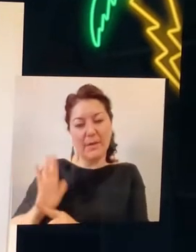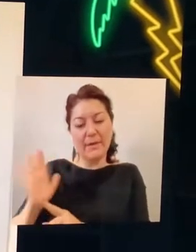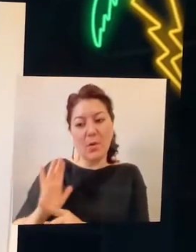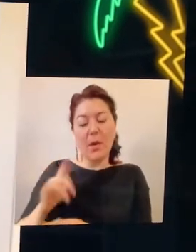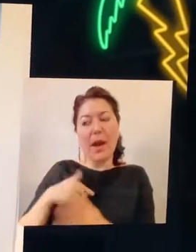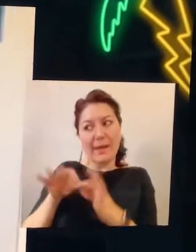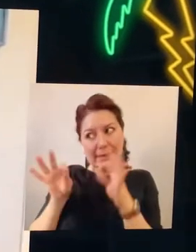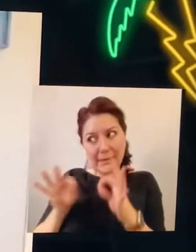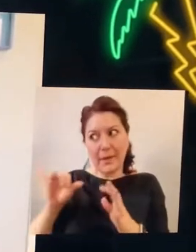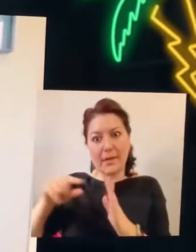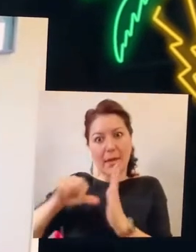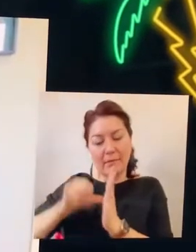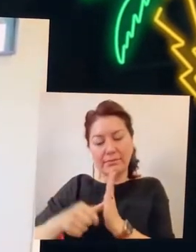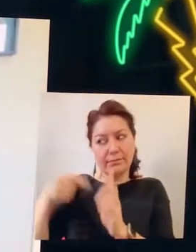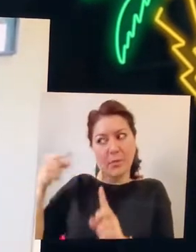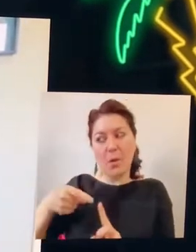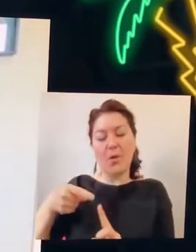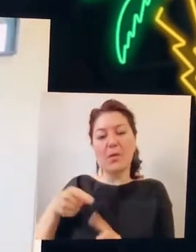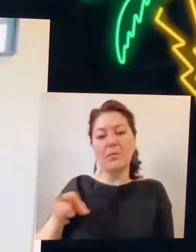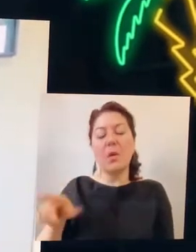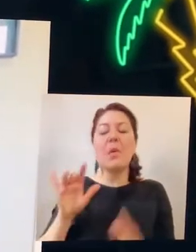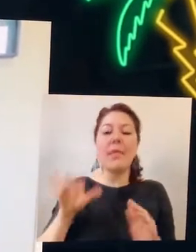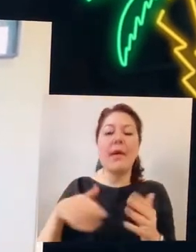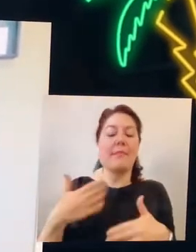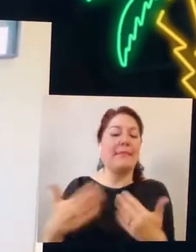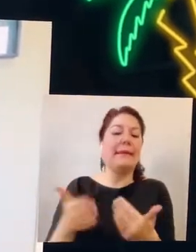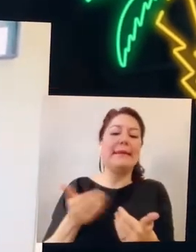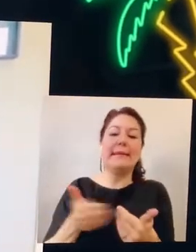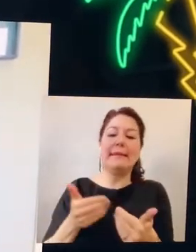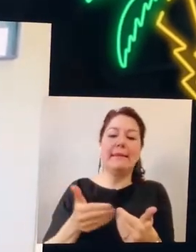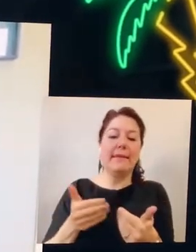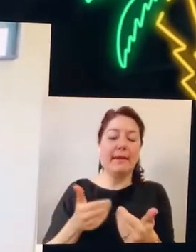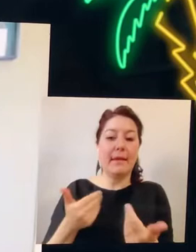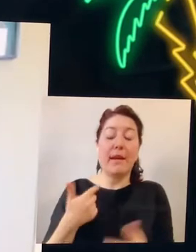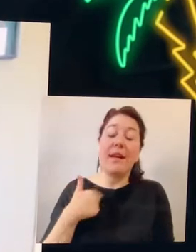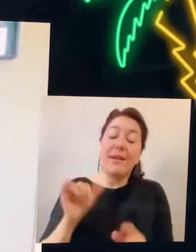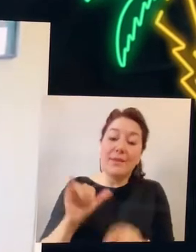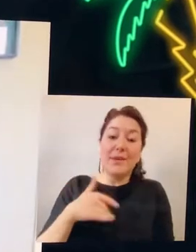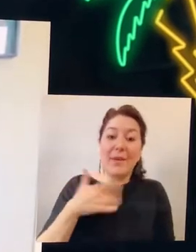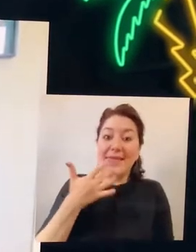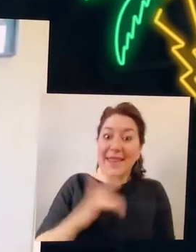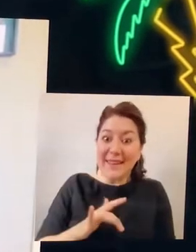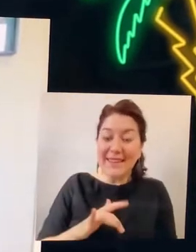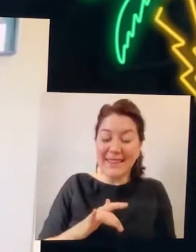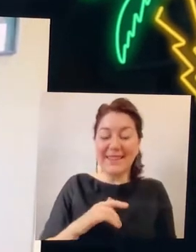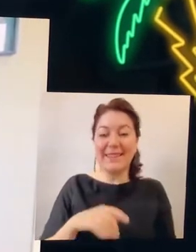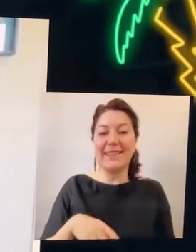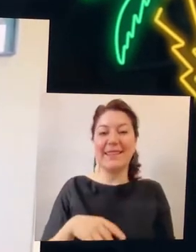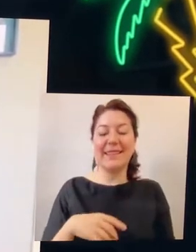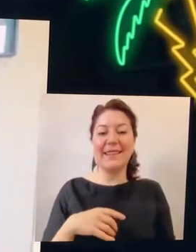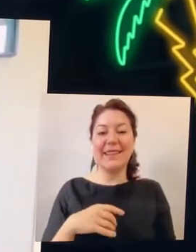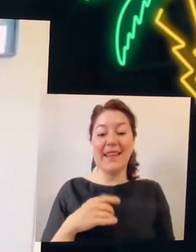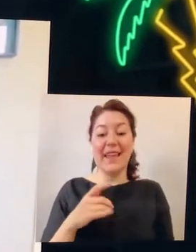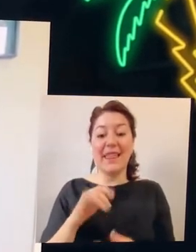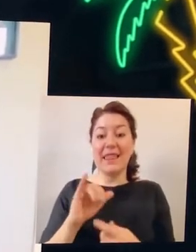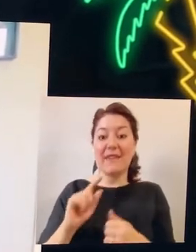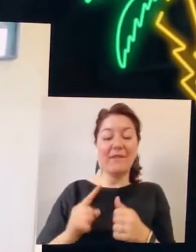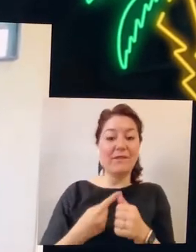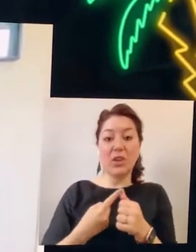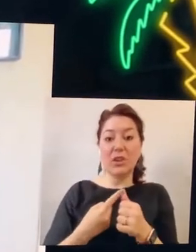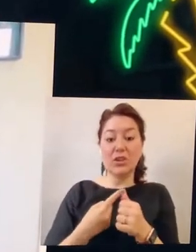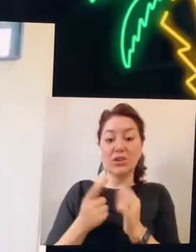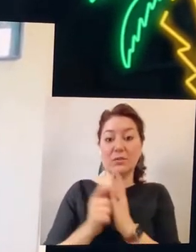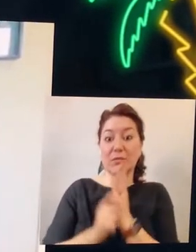And so it was easy. And we were lucky that at the very moment that the very first issue was